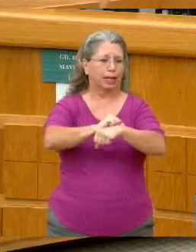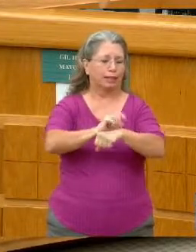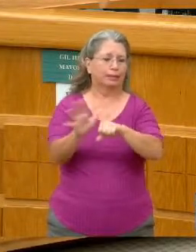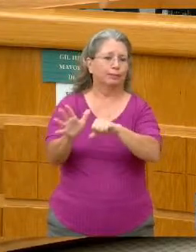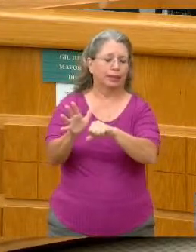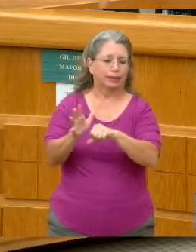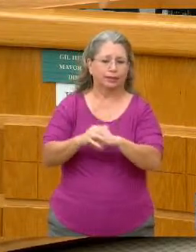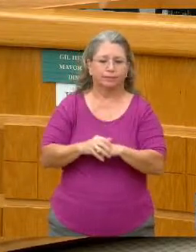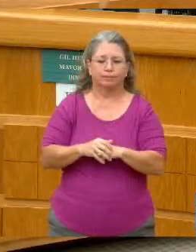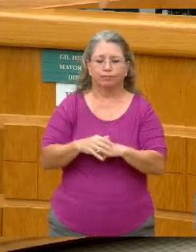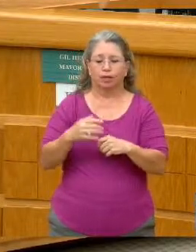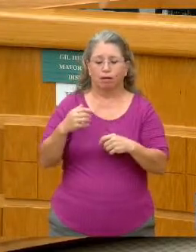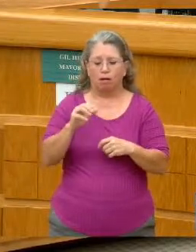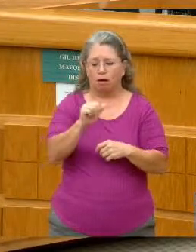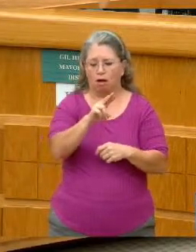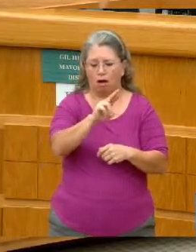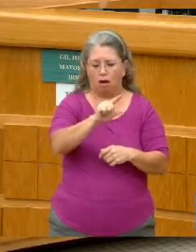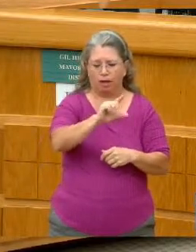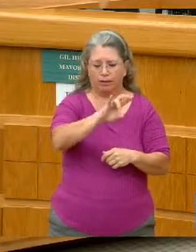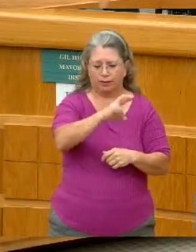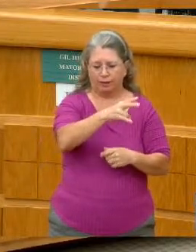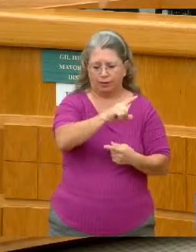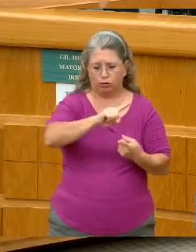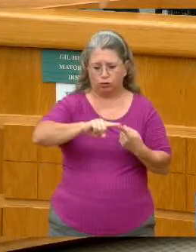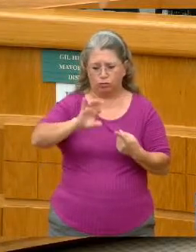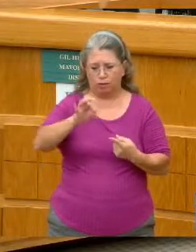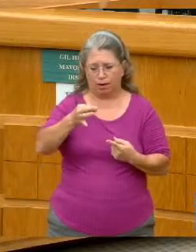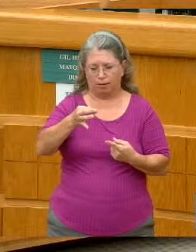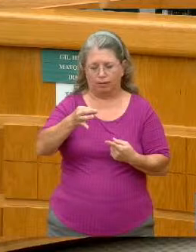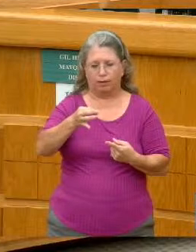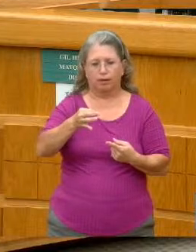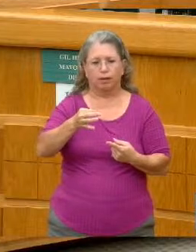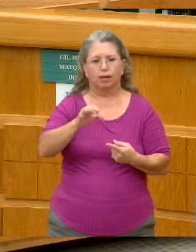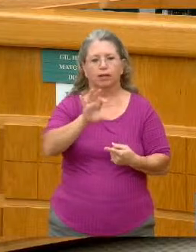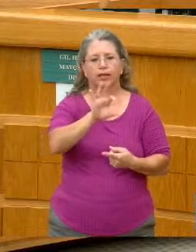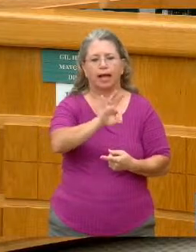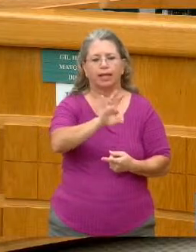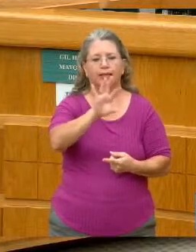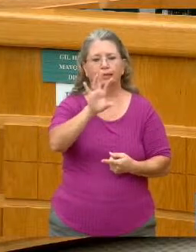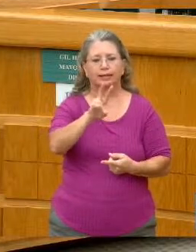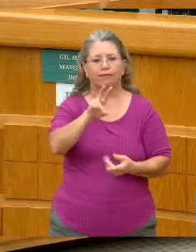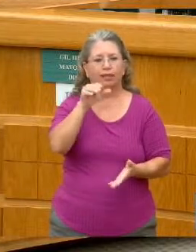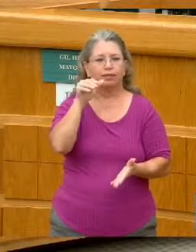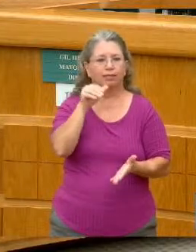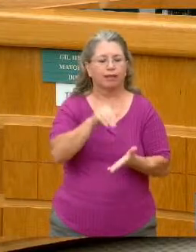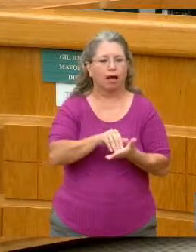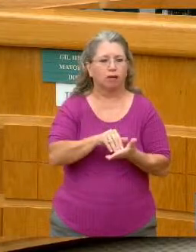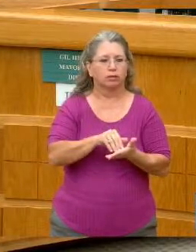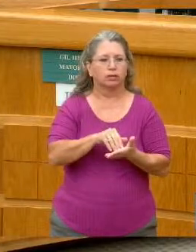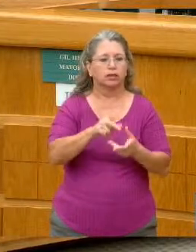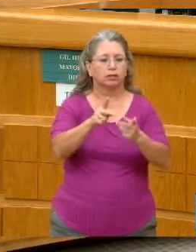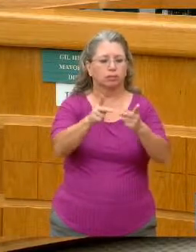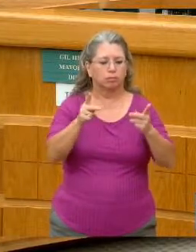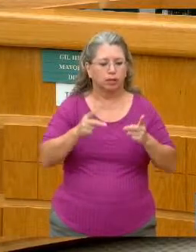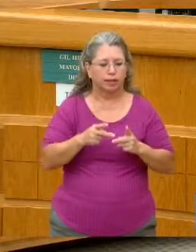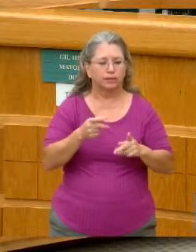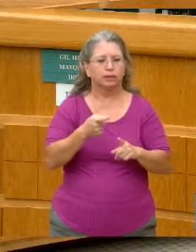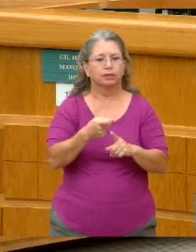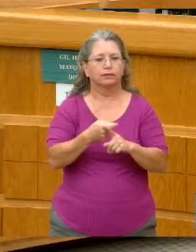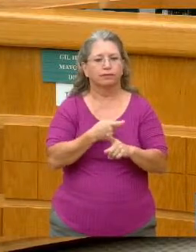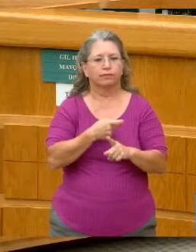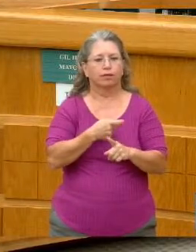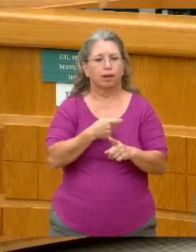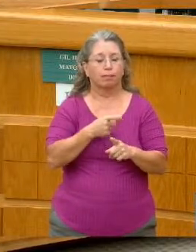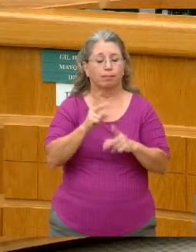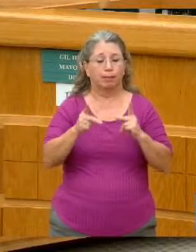9th, it's not even the past week, there were 97,000 locations outside of the coastal bend that were visited by people from inside the coastal